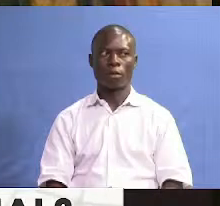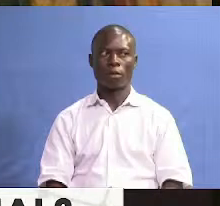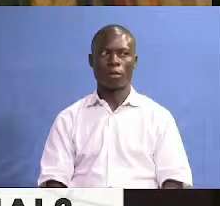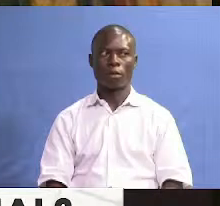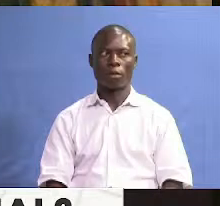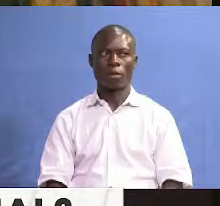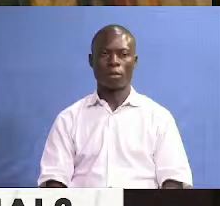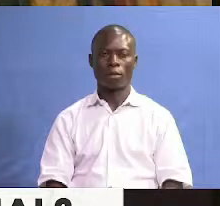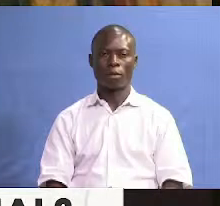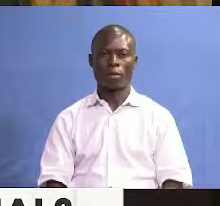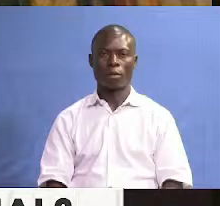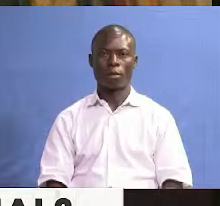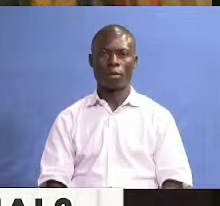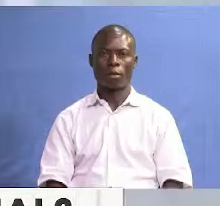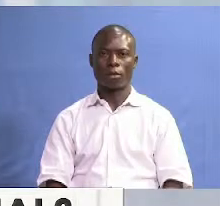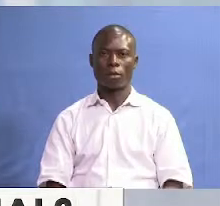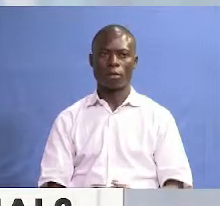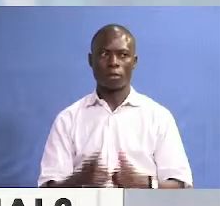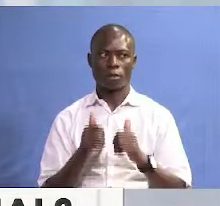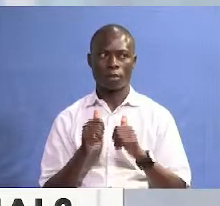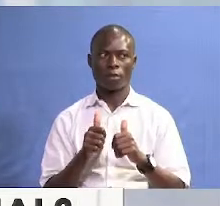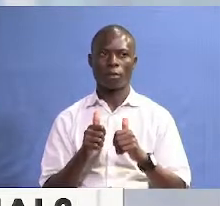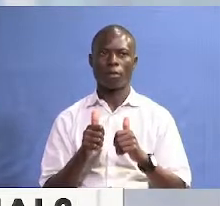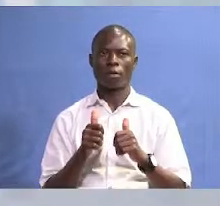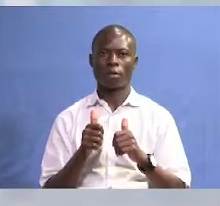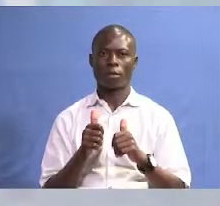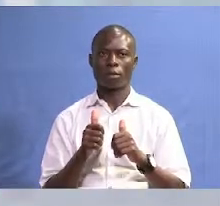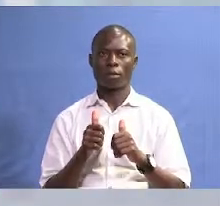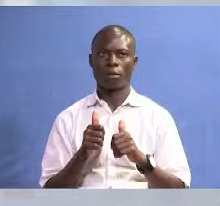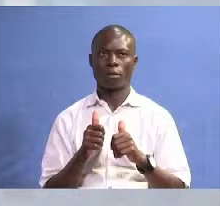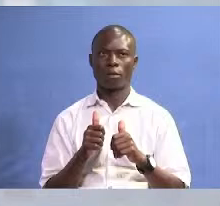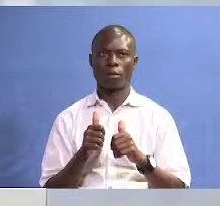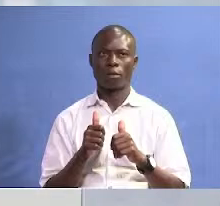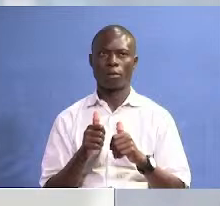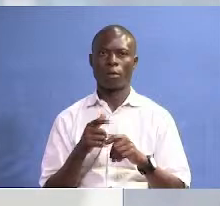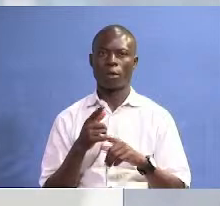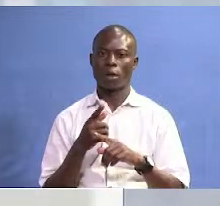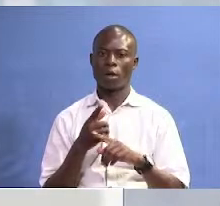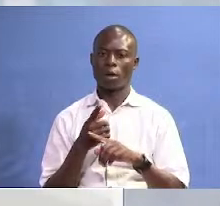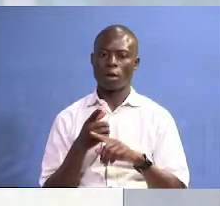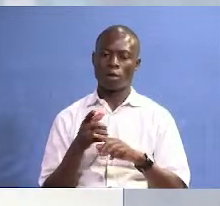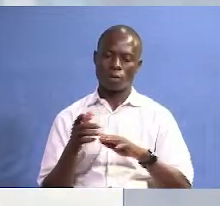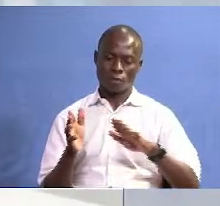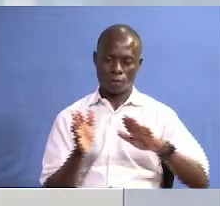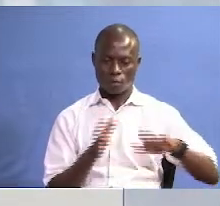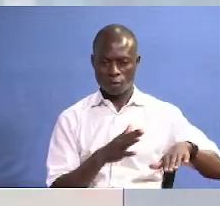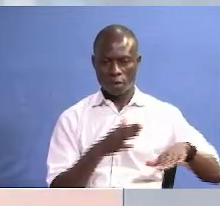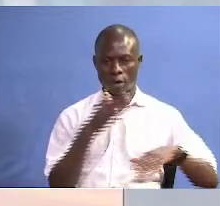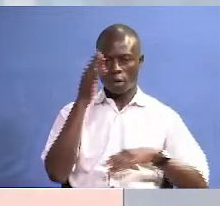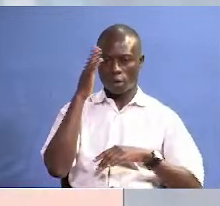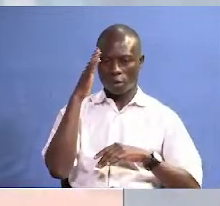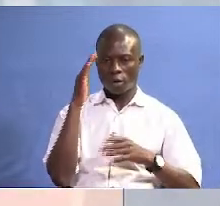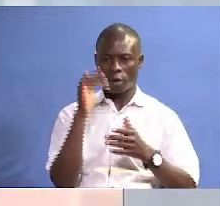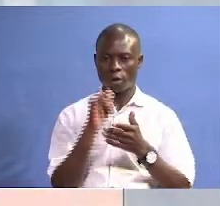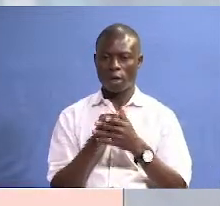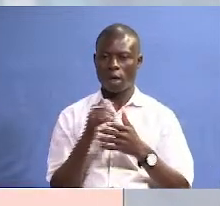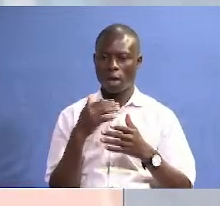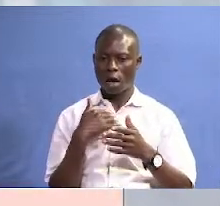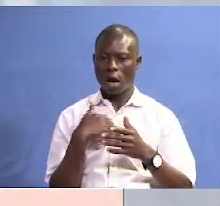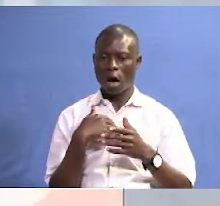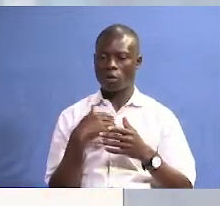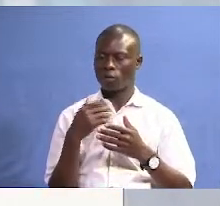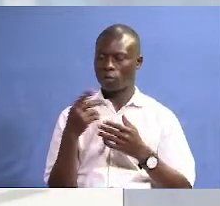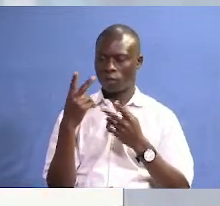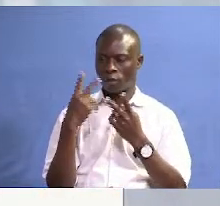Thank you. All right, and now, apart from that, now that we have put you into